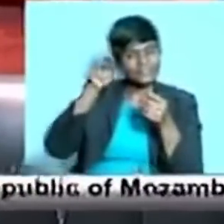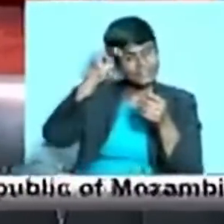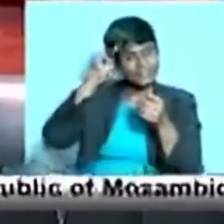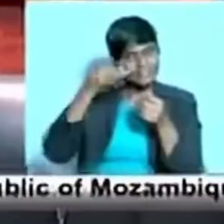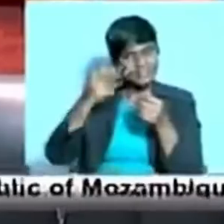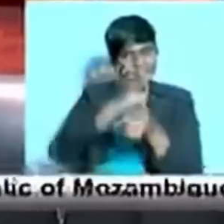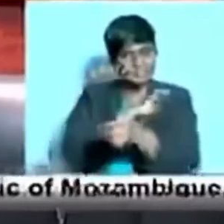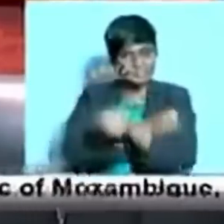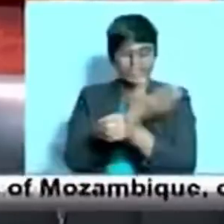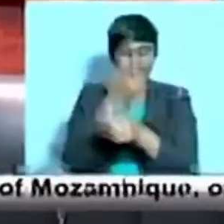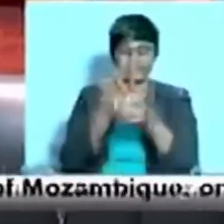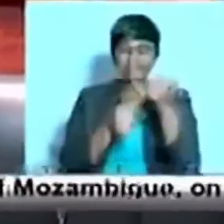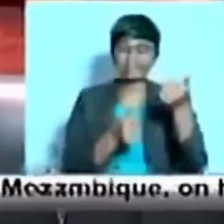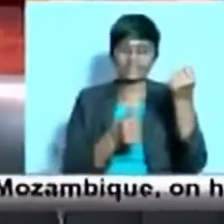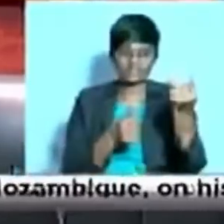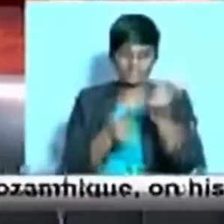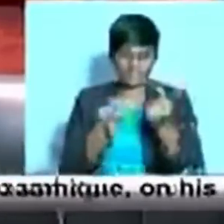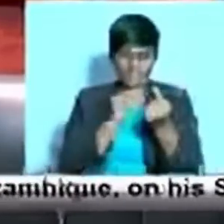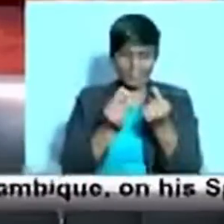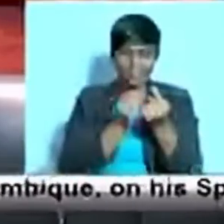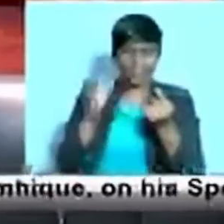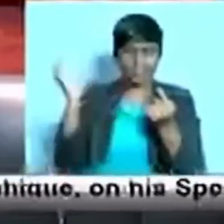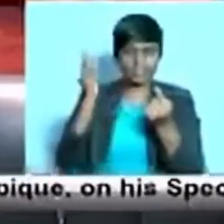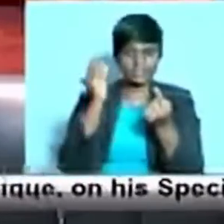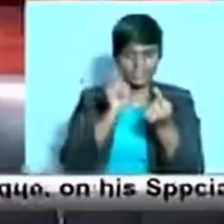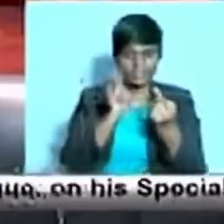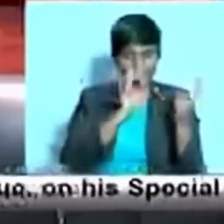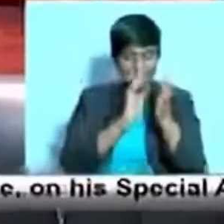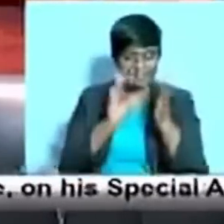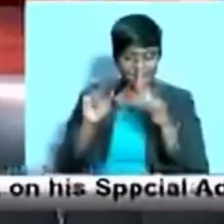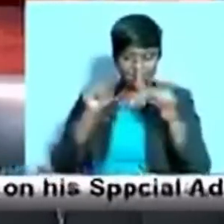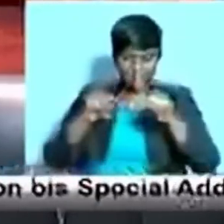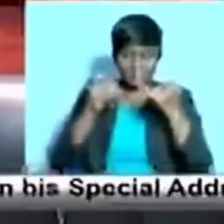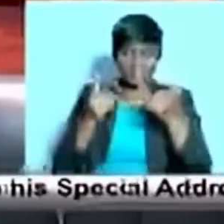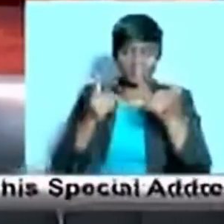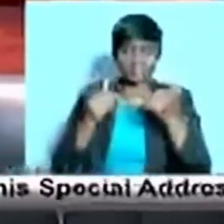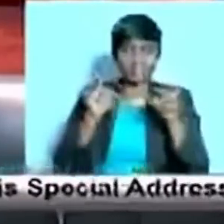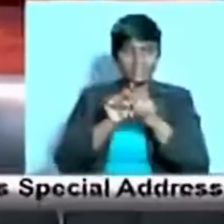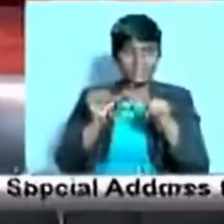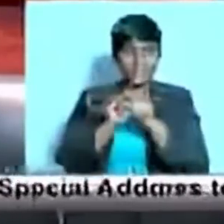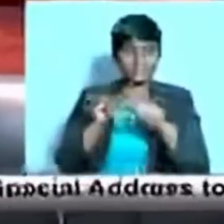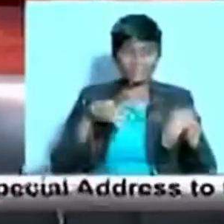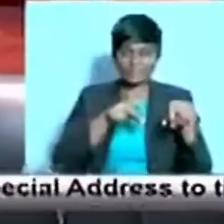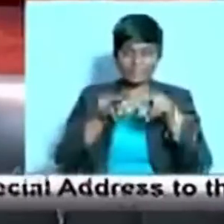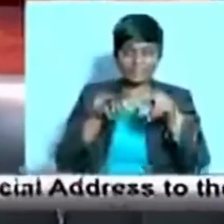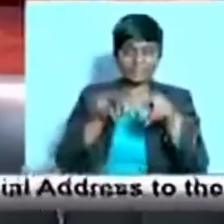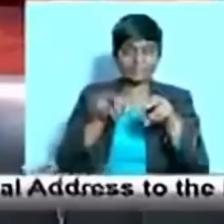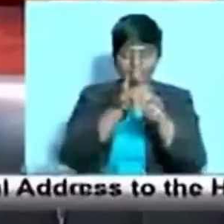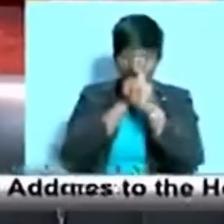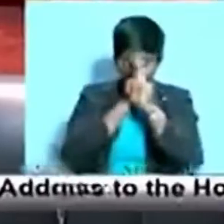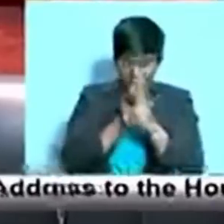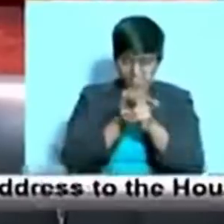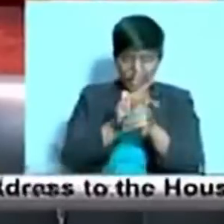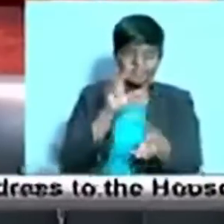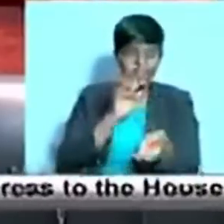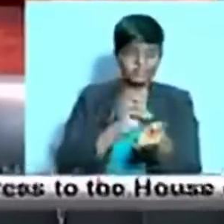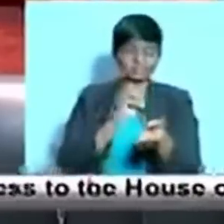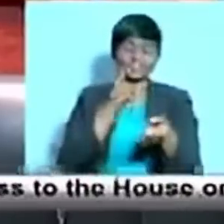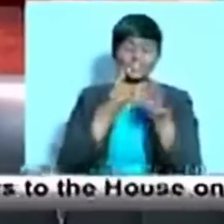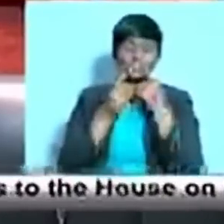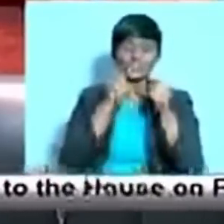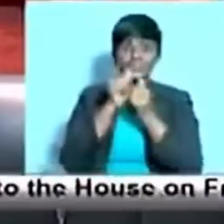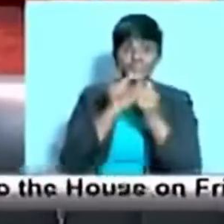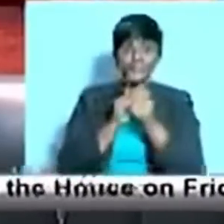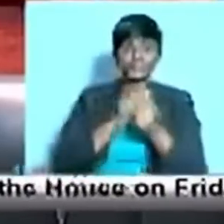Energy, should come and give a statement of the plans on the table, on the same rivers the Honorable talked about.